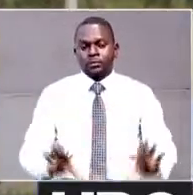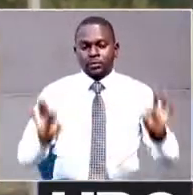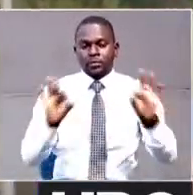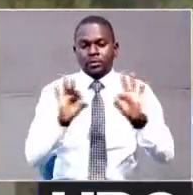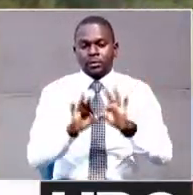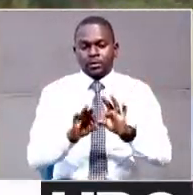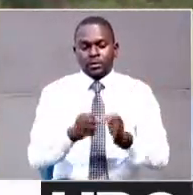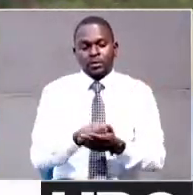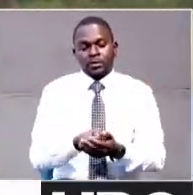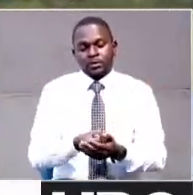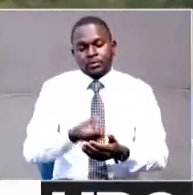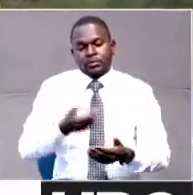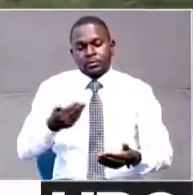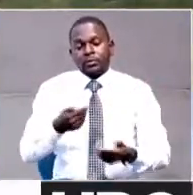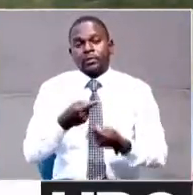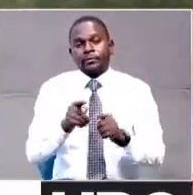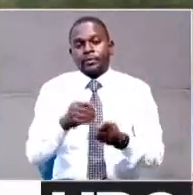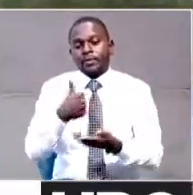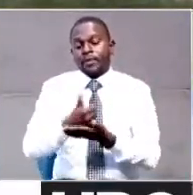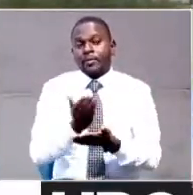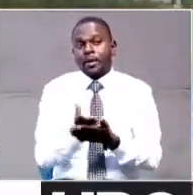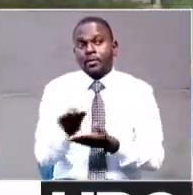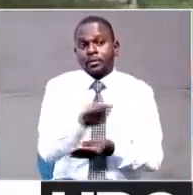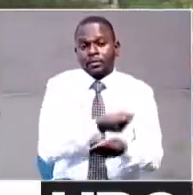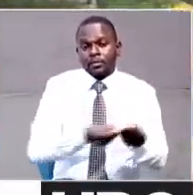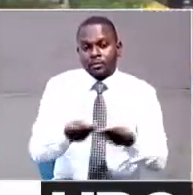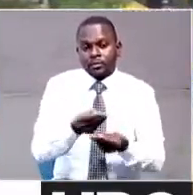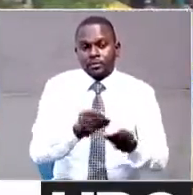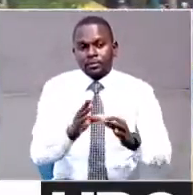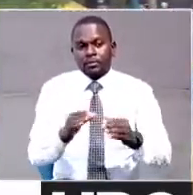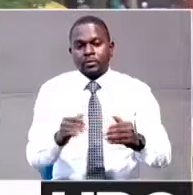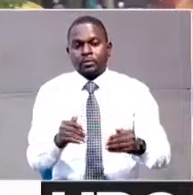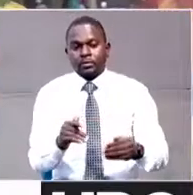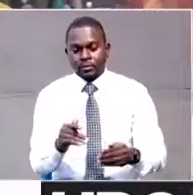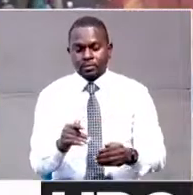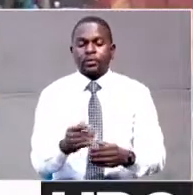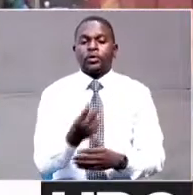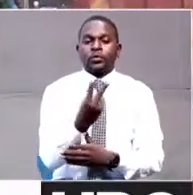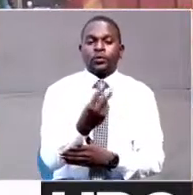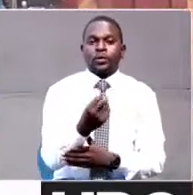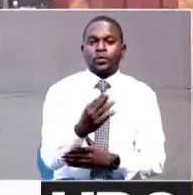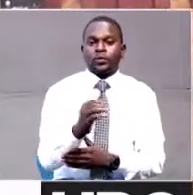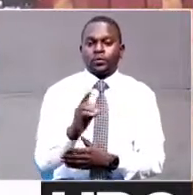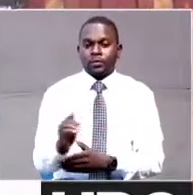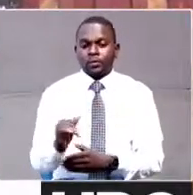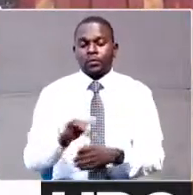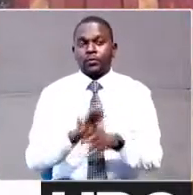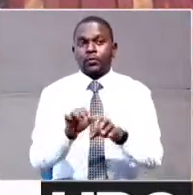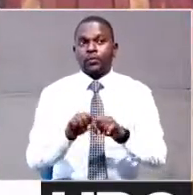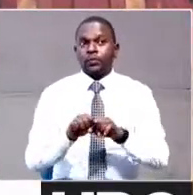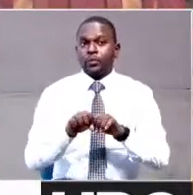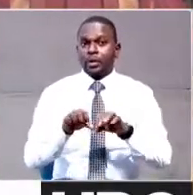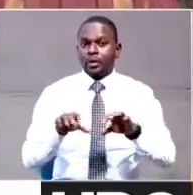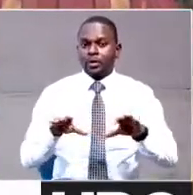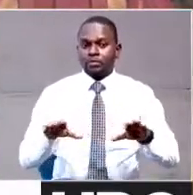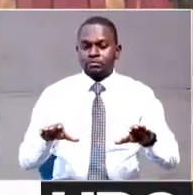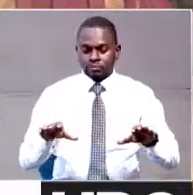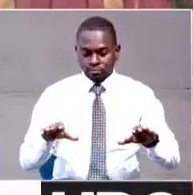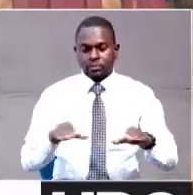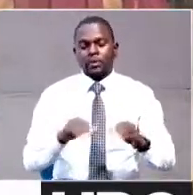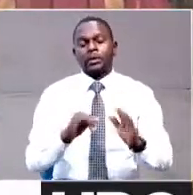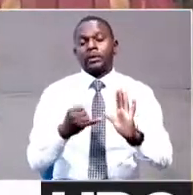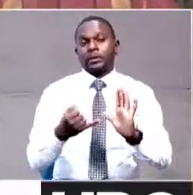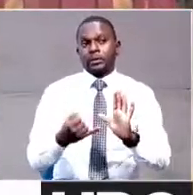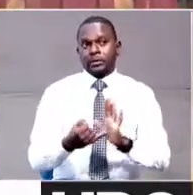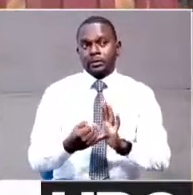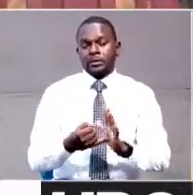chain. Various sectors of the economy had a subdued growth in 2021 due to the COVID-19 pandemic and its effects